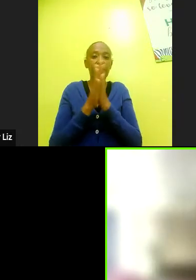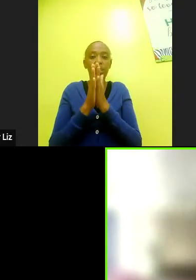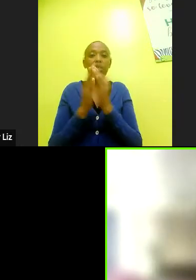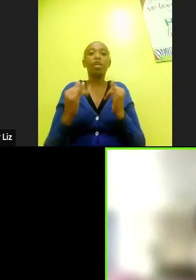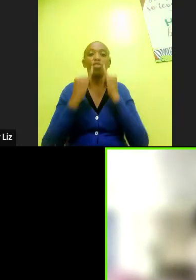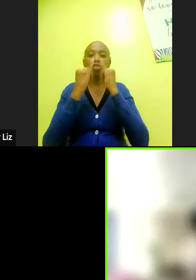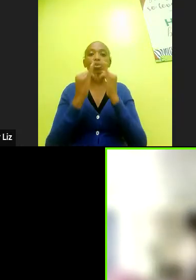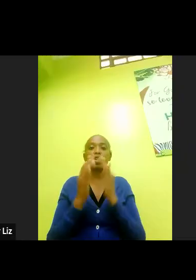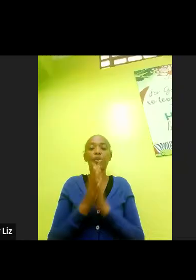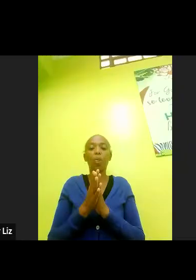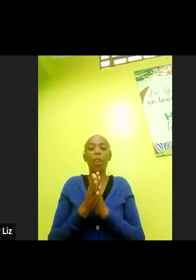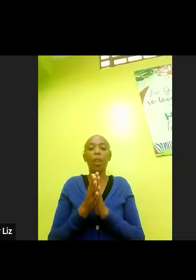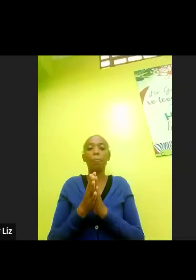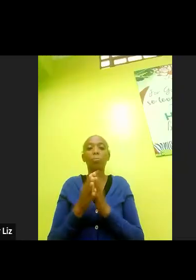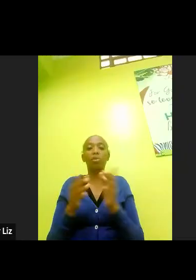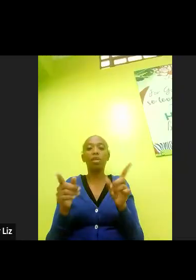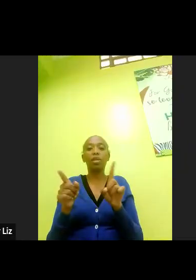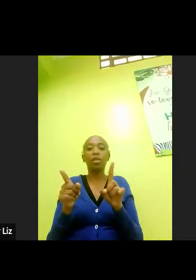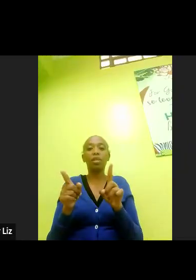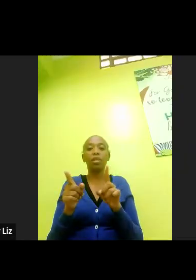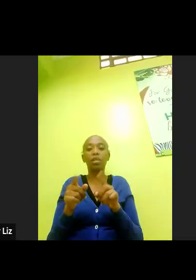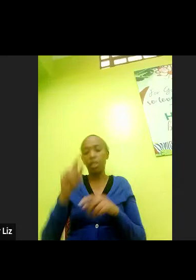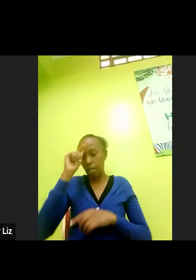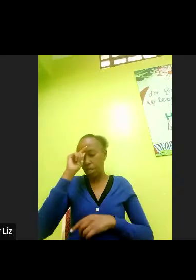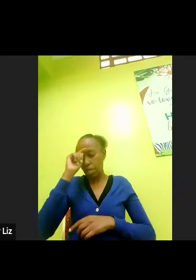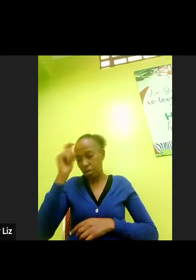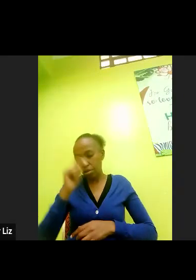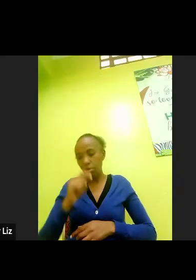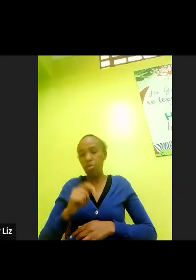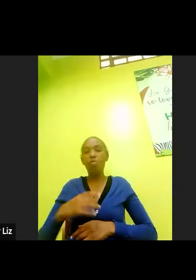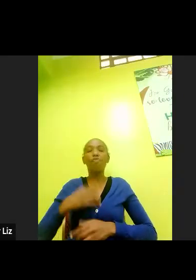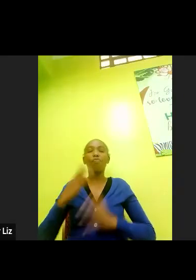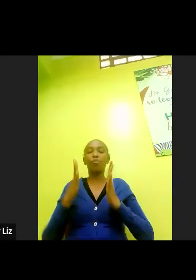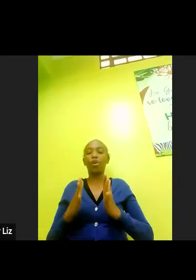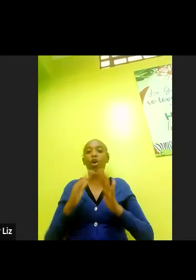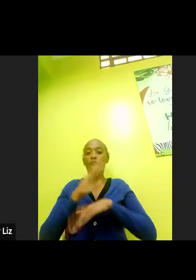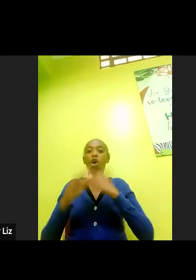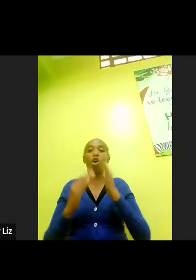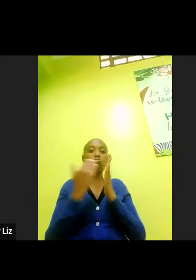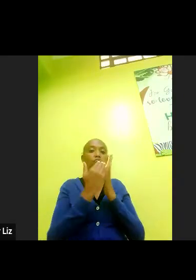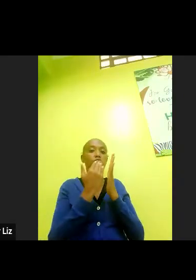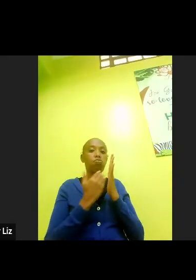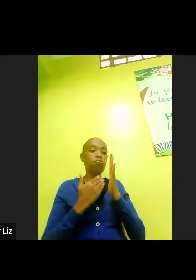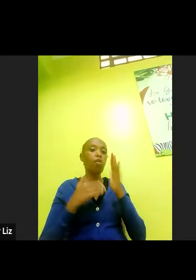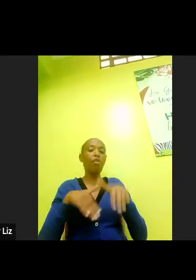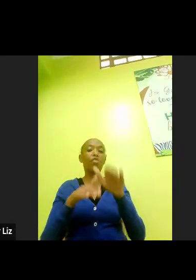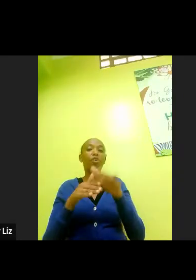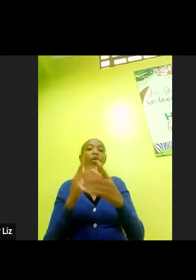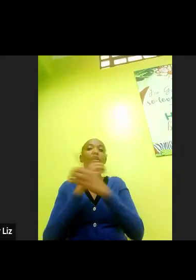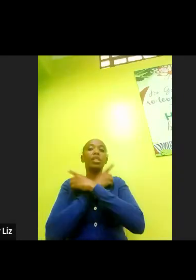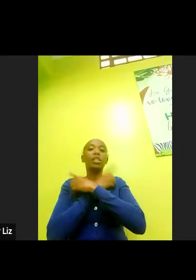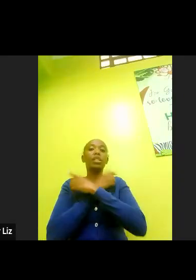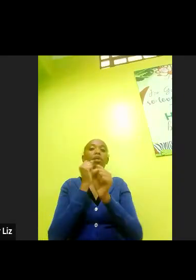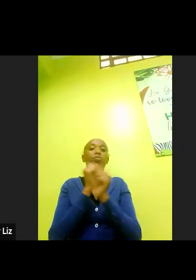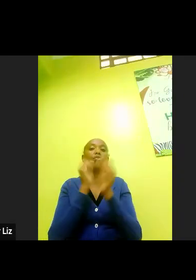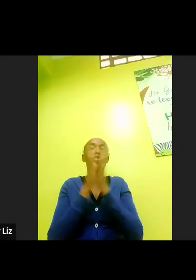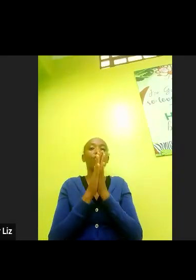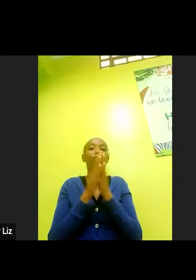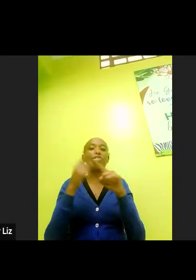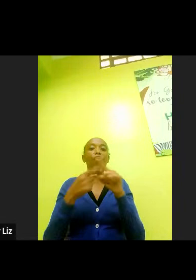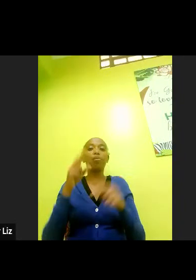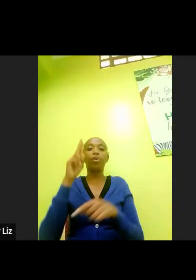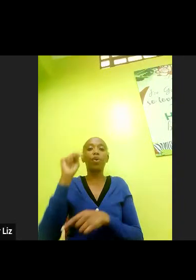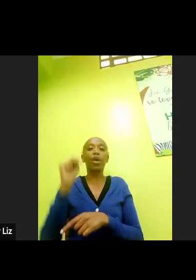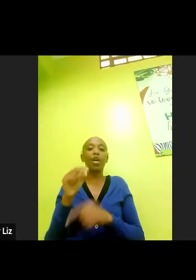Distinguished guests, all protocol observed. dear colleagues from UN family, ladies